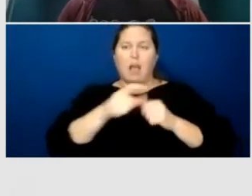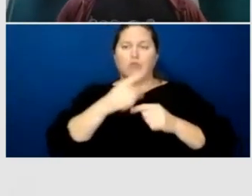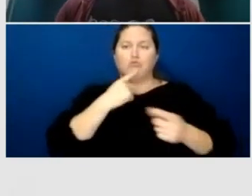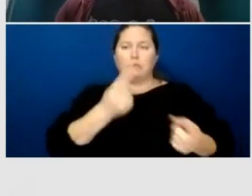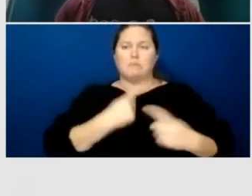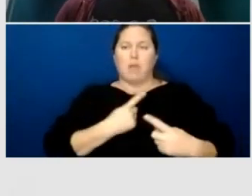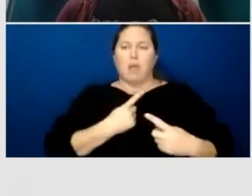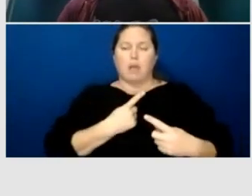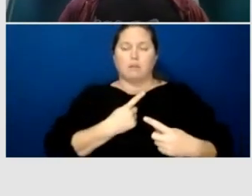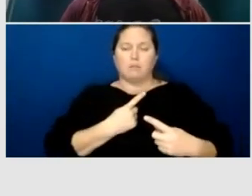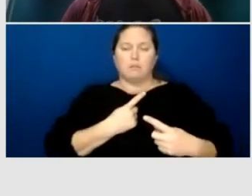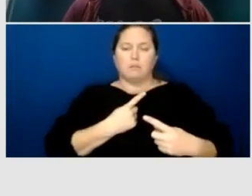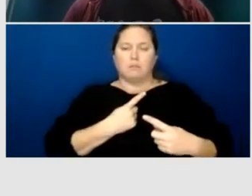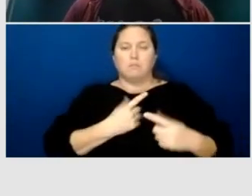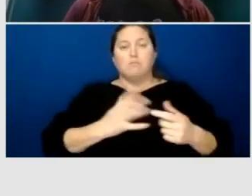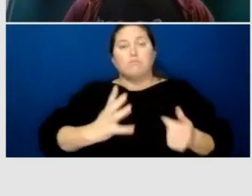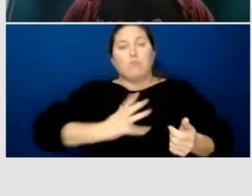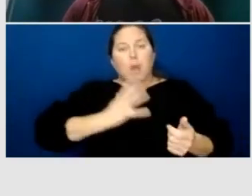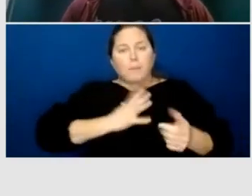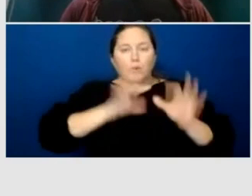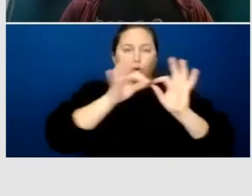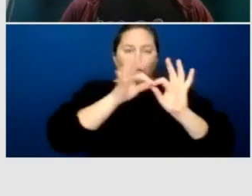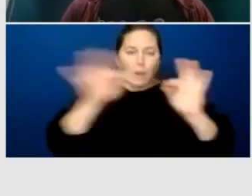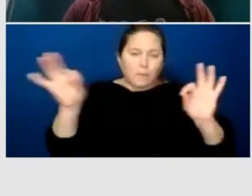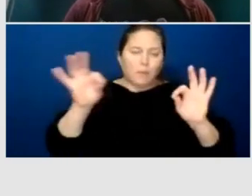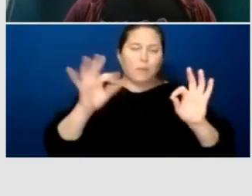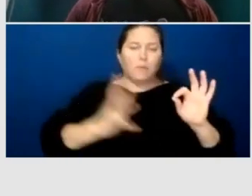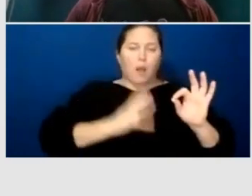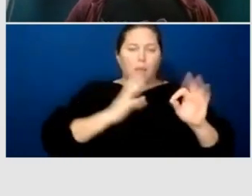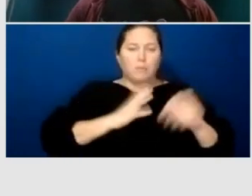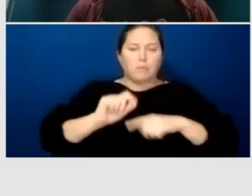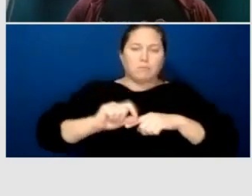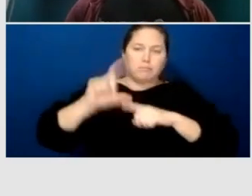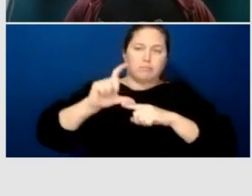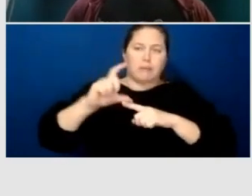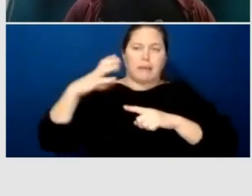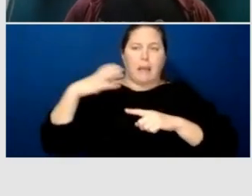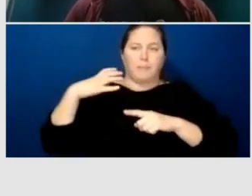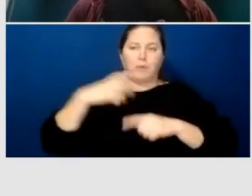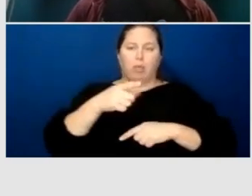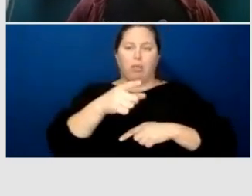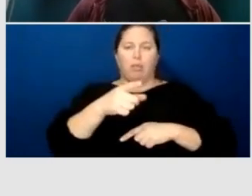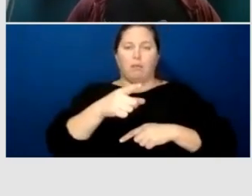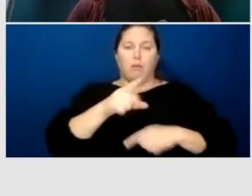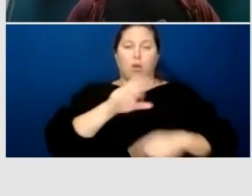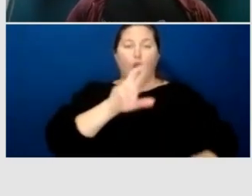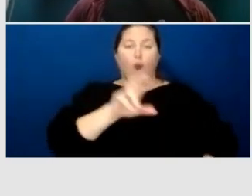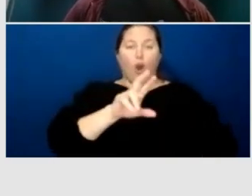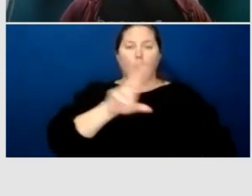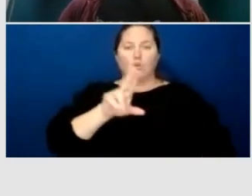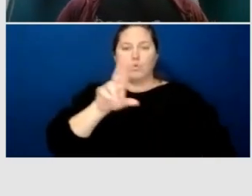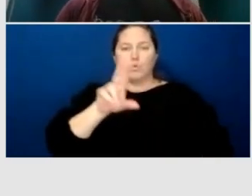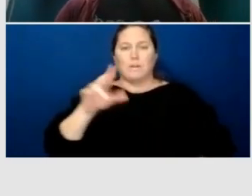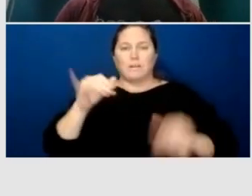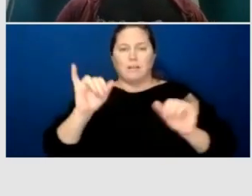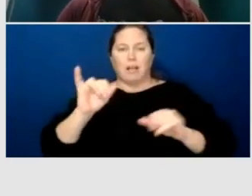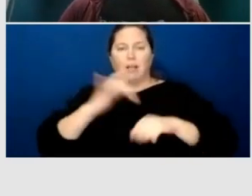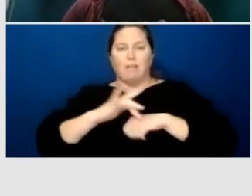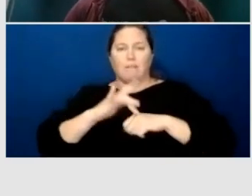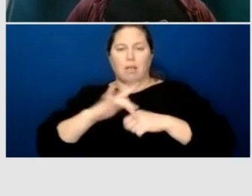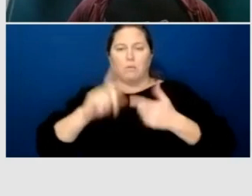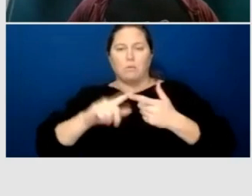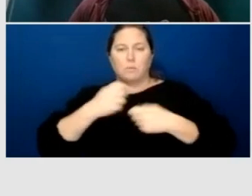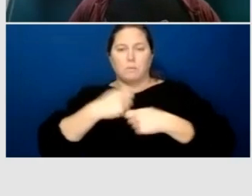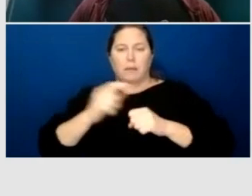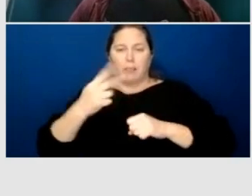proper grammar and capitalization? Can you show me what, if they said, are you still available to make the job interview on Tuesday at